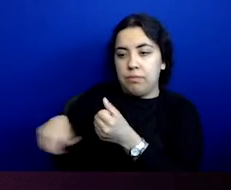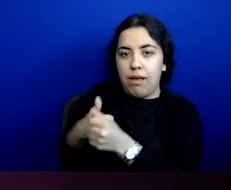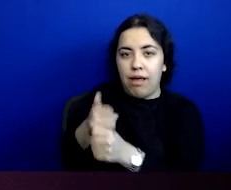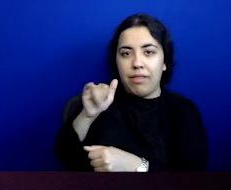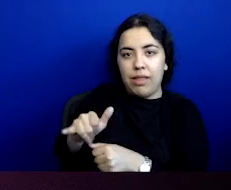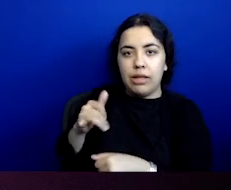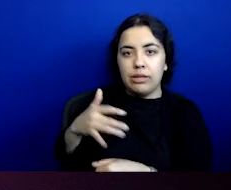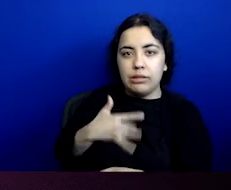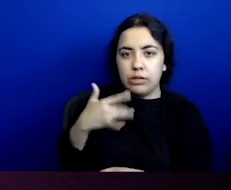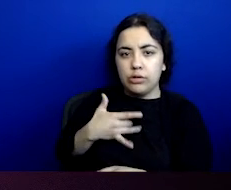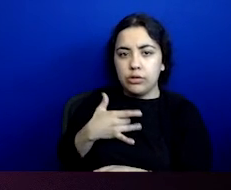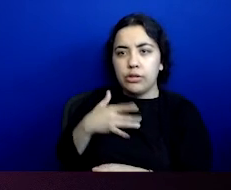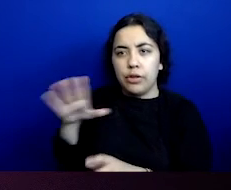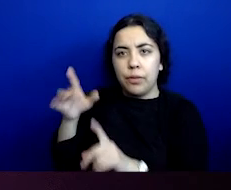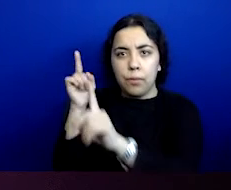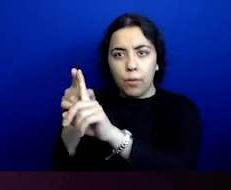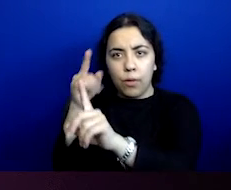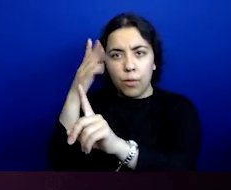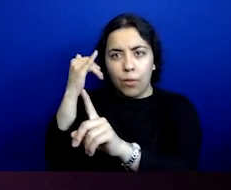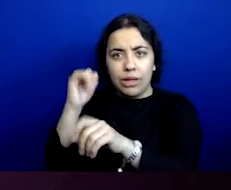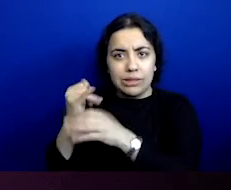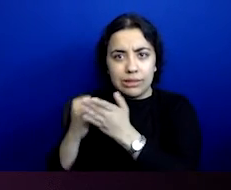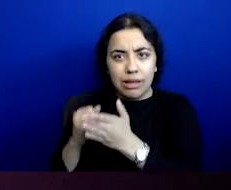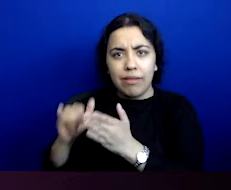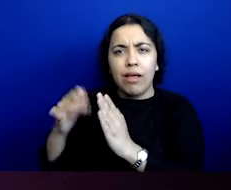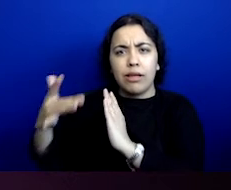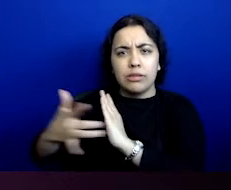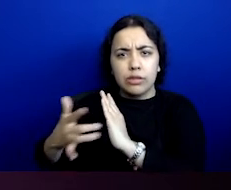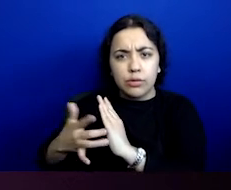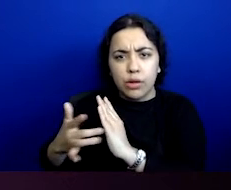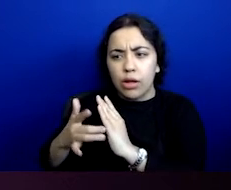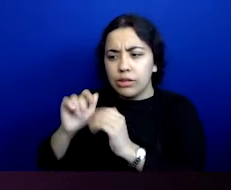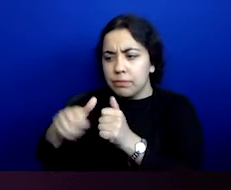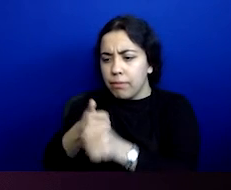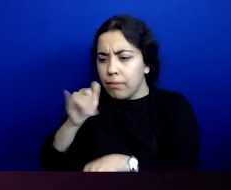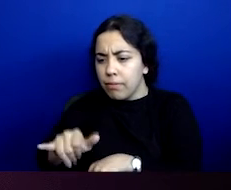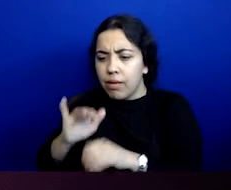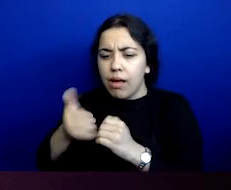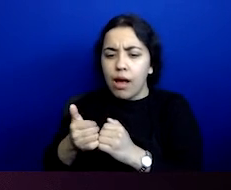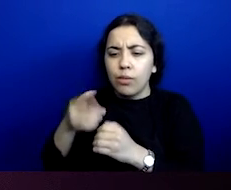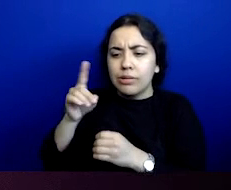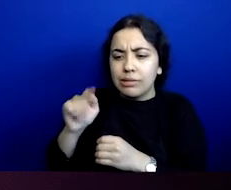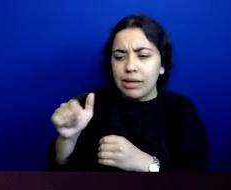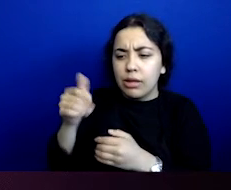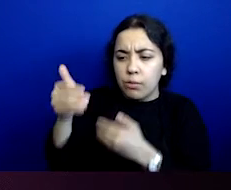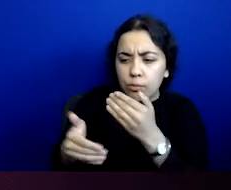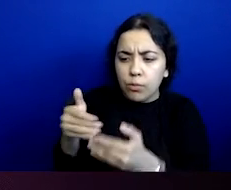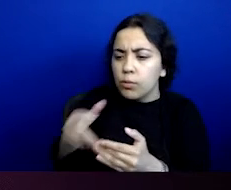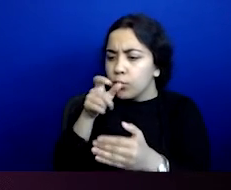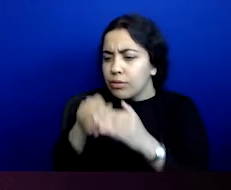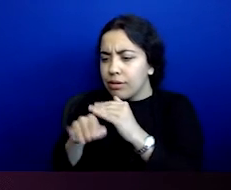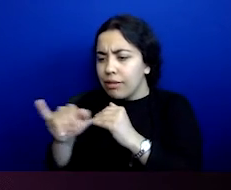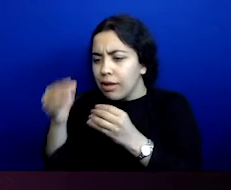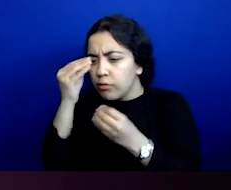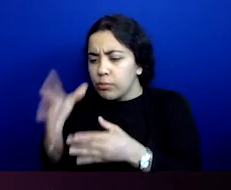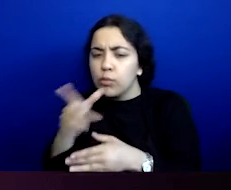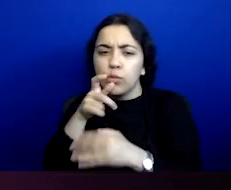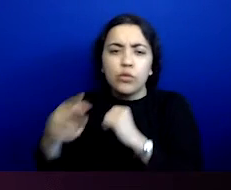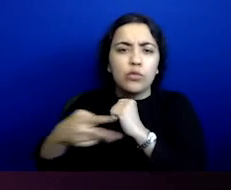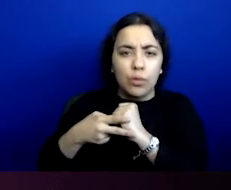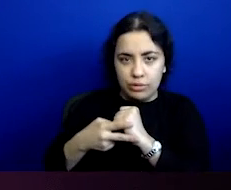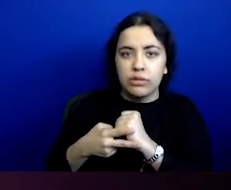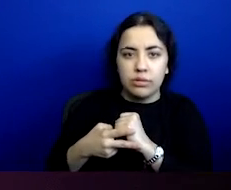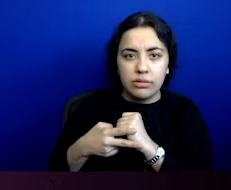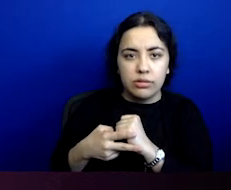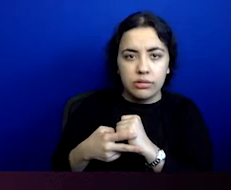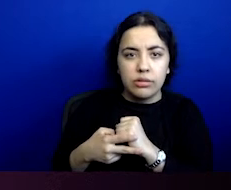the purpose of the sensors, the technology behind it, and even get down to how it's done doing data process who's accessing it, and who has storage. We can